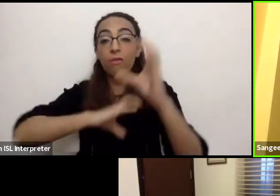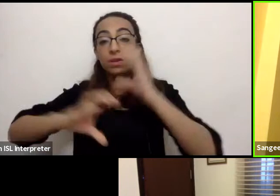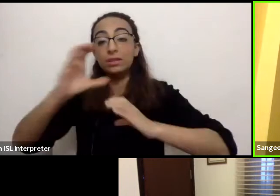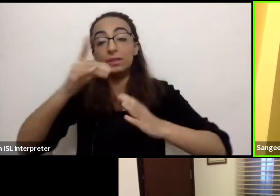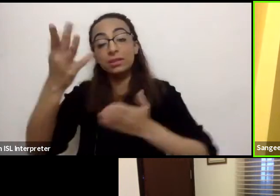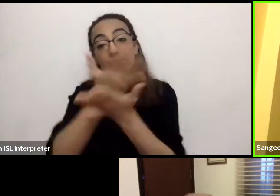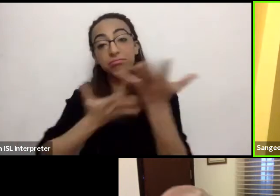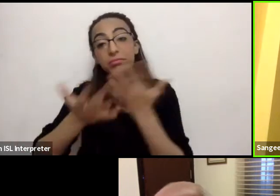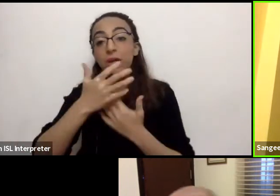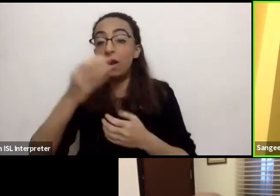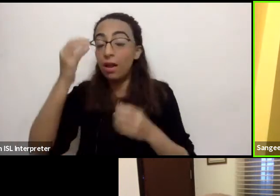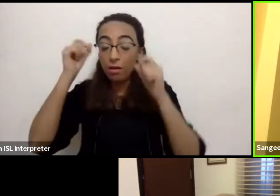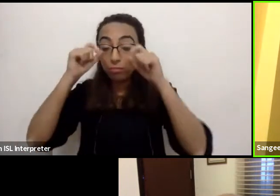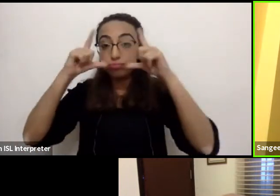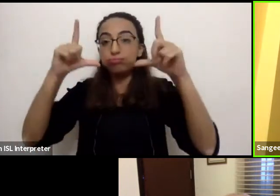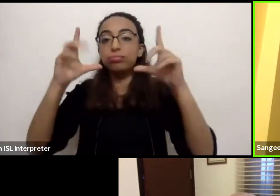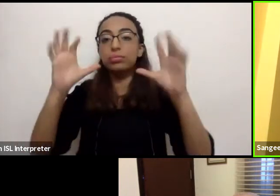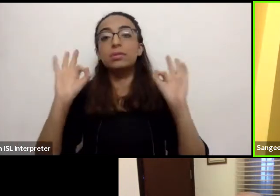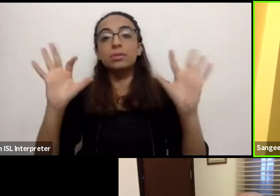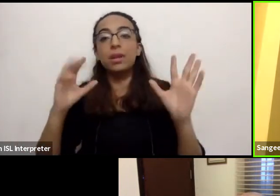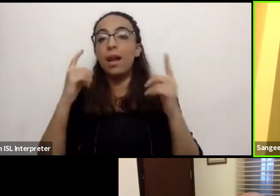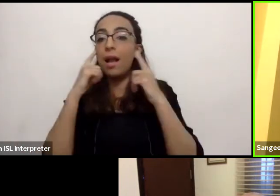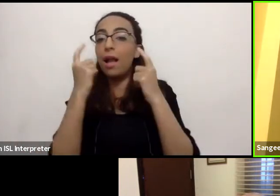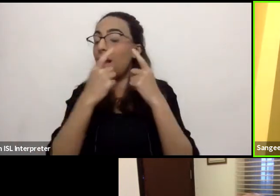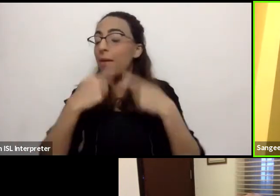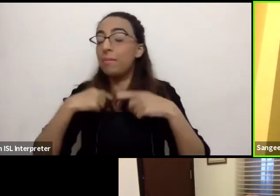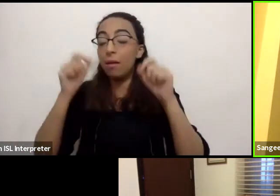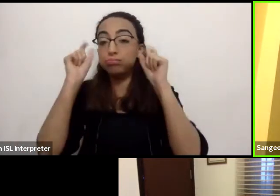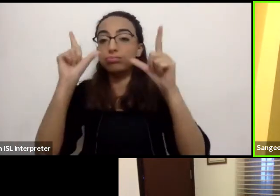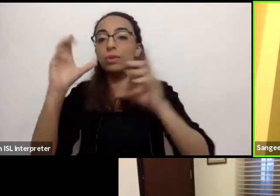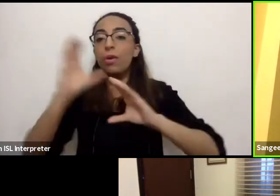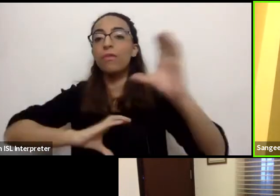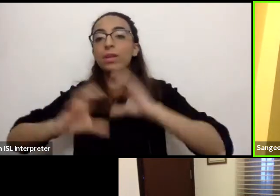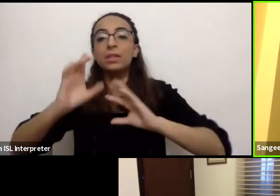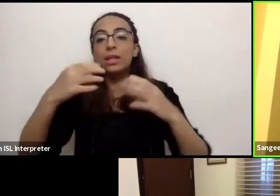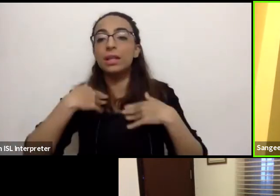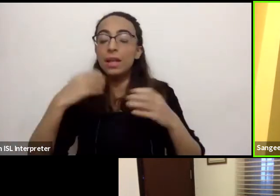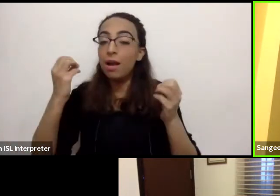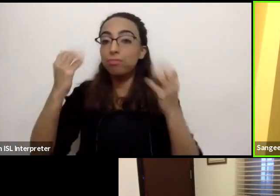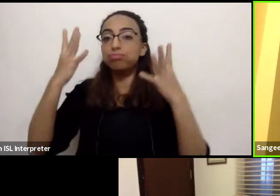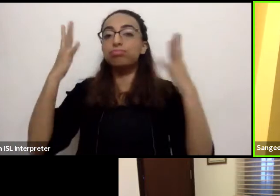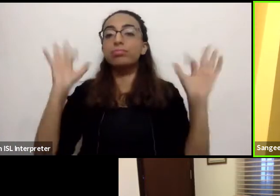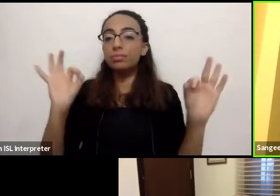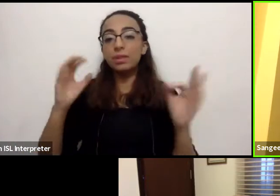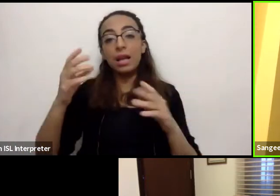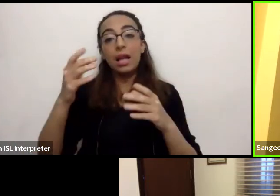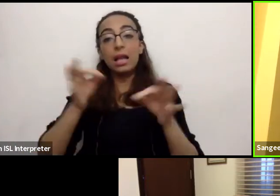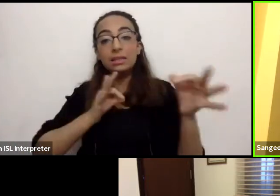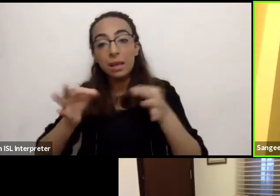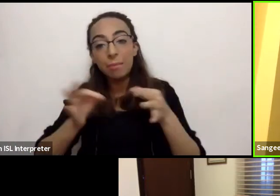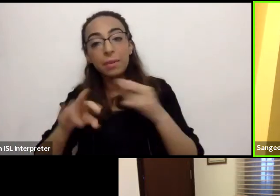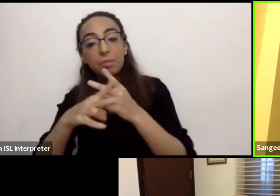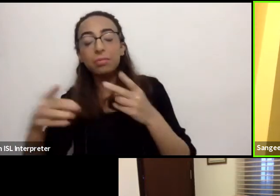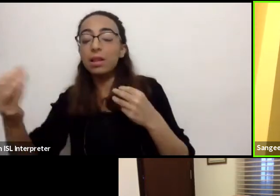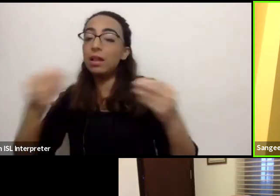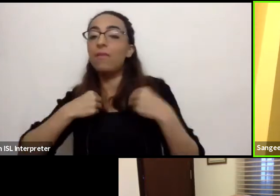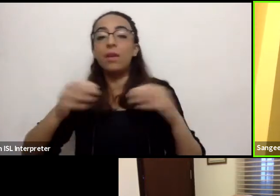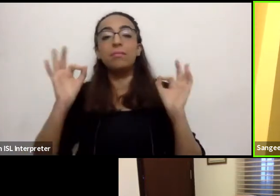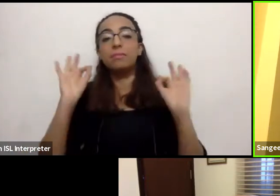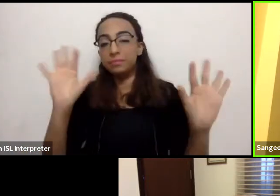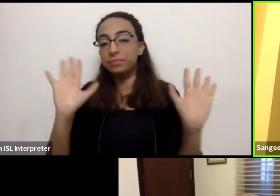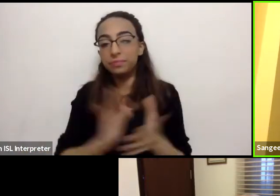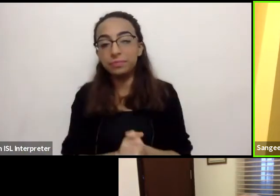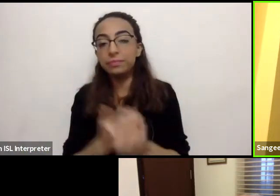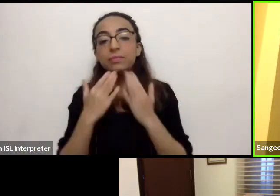enriching, I would say almost eye-opening conversation. Fantastic examples given by ma'am as well. Thank